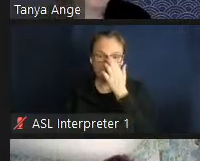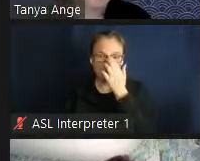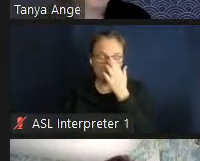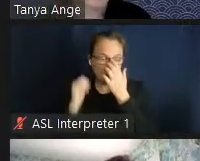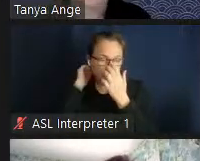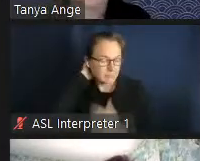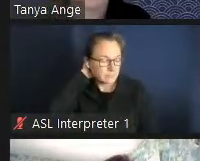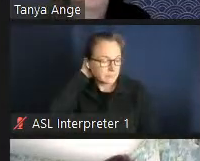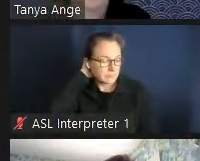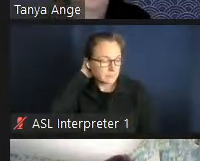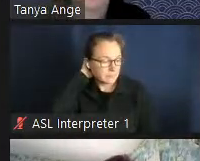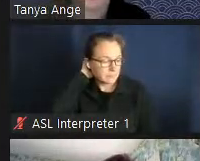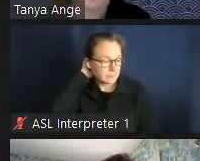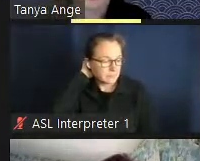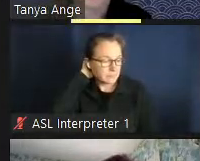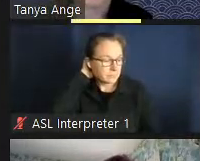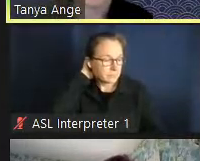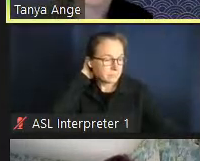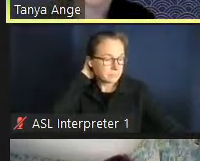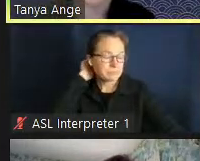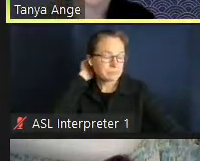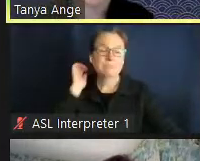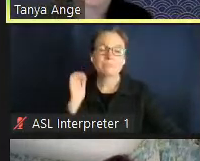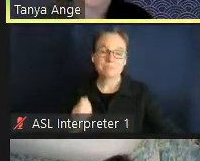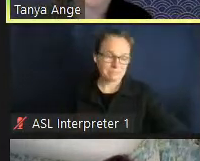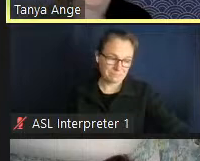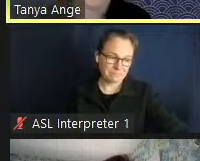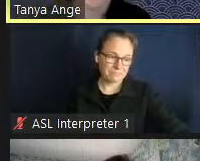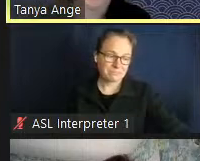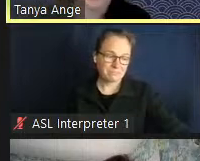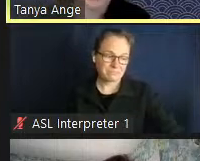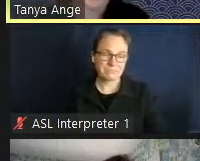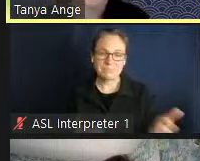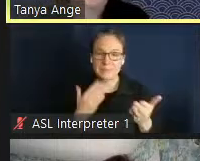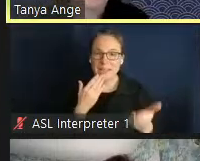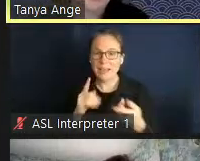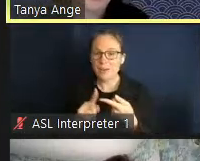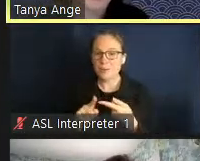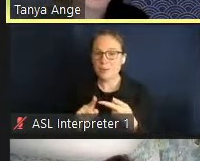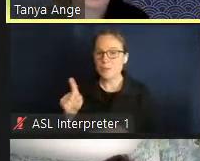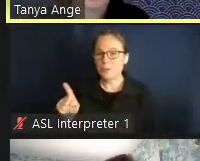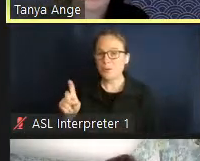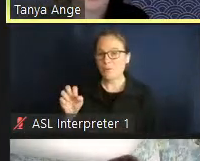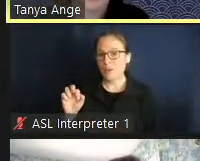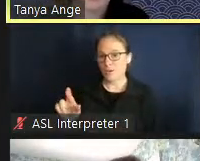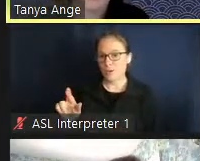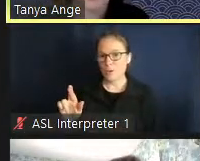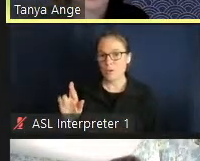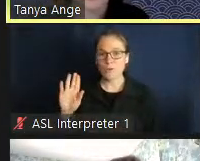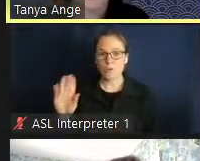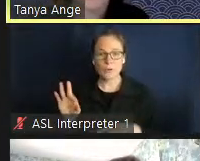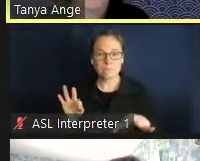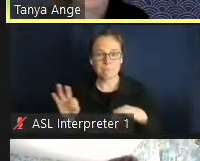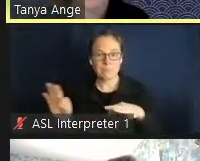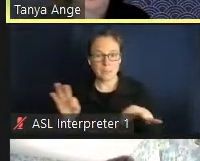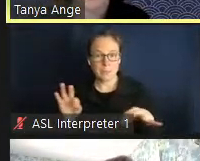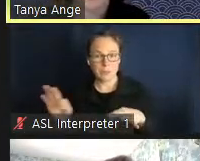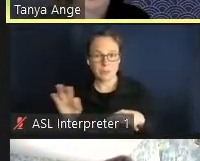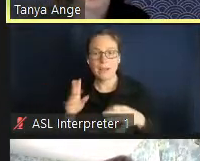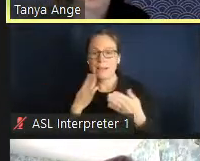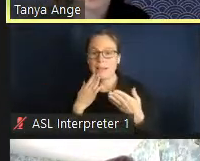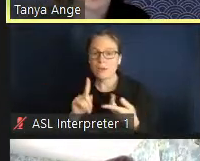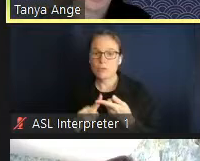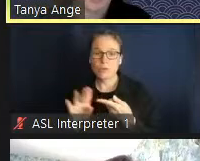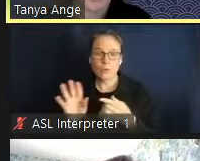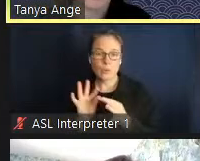Thank you, Victor, and thank you for your interpretation services this evening,